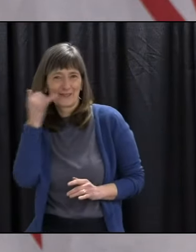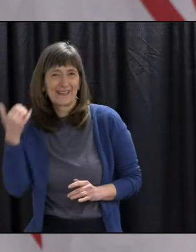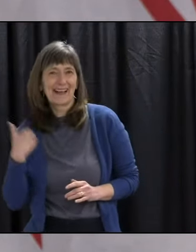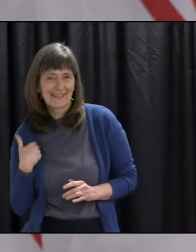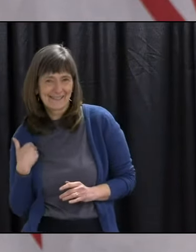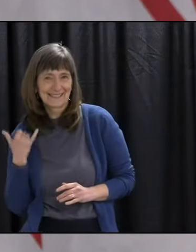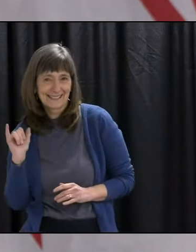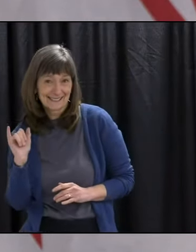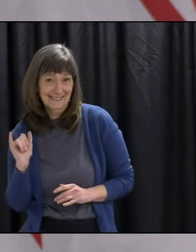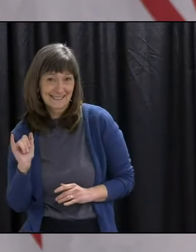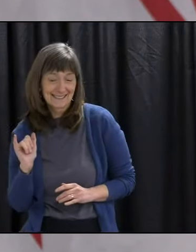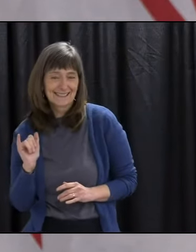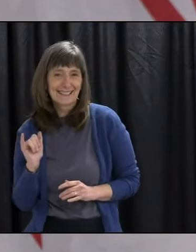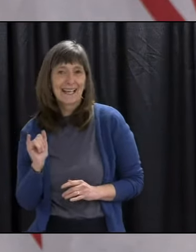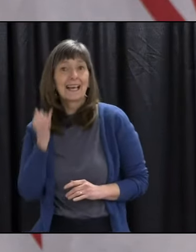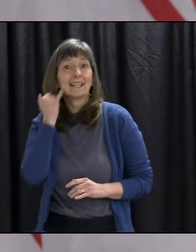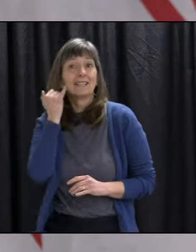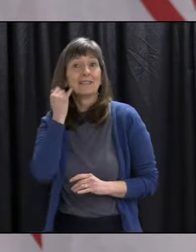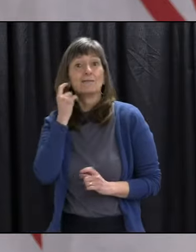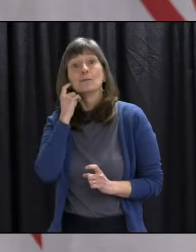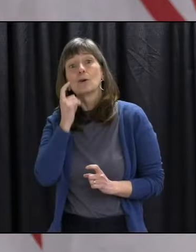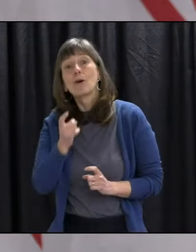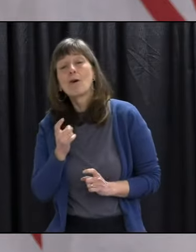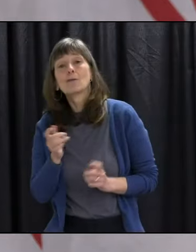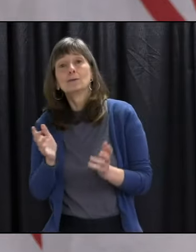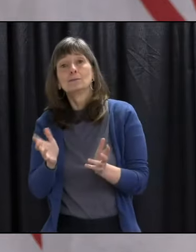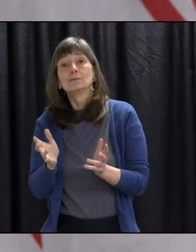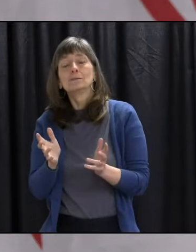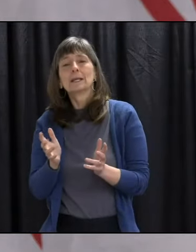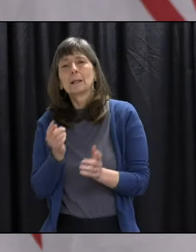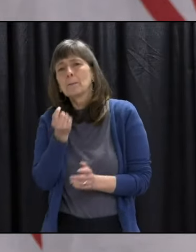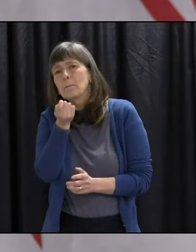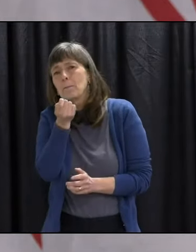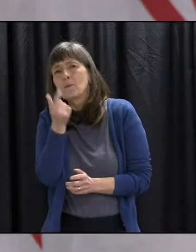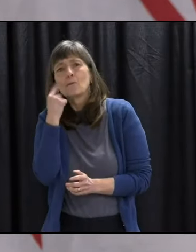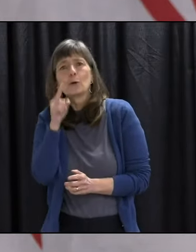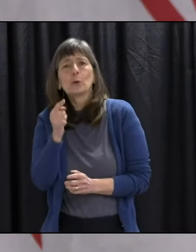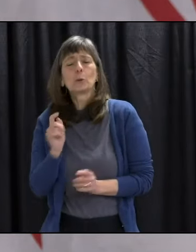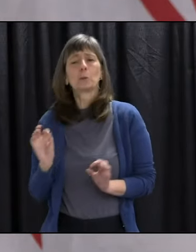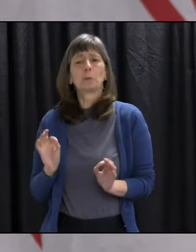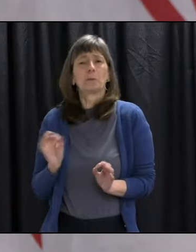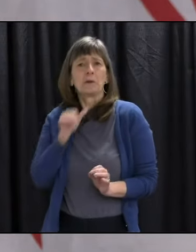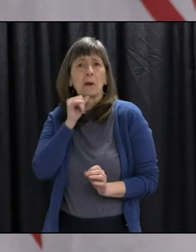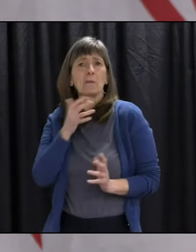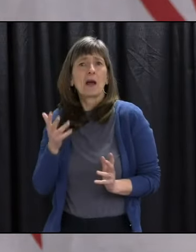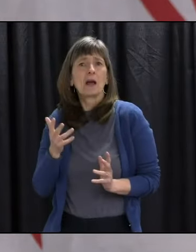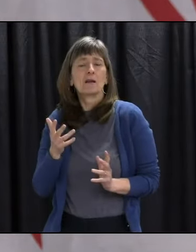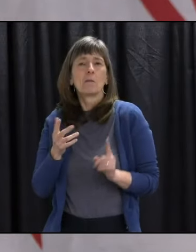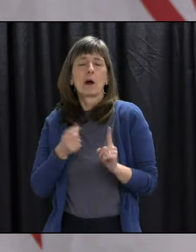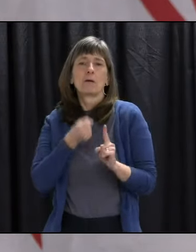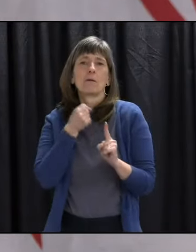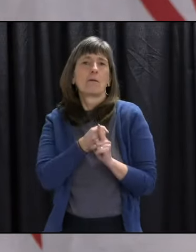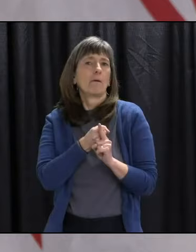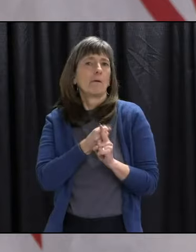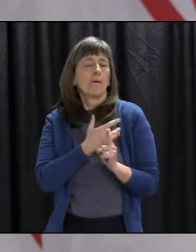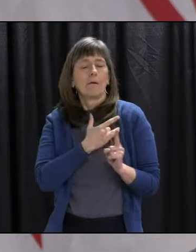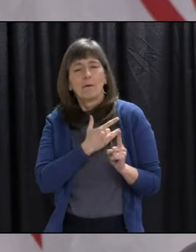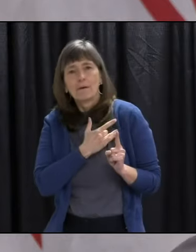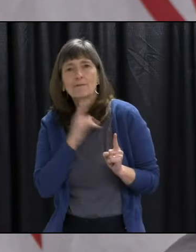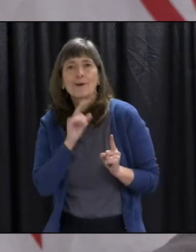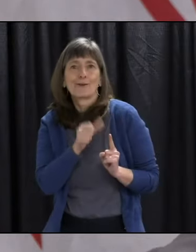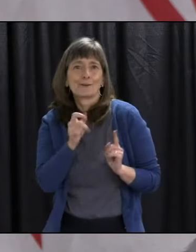things in lives that people cherish the most. It's the little things that sometimes have the deepest and most meaningful